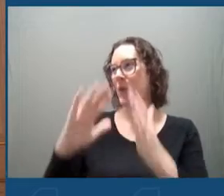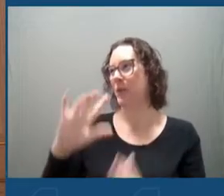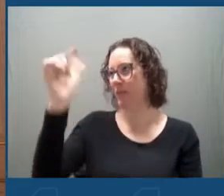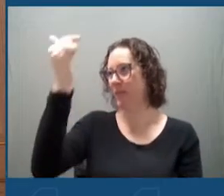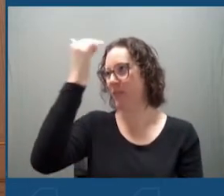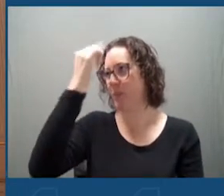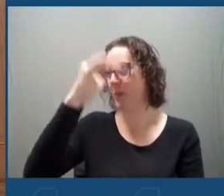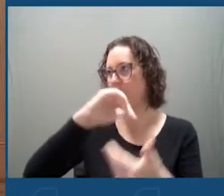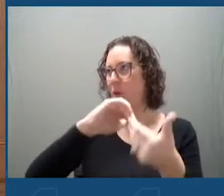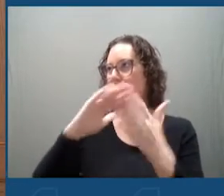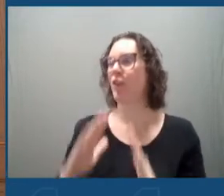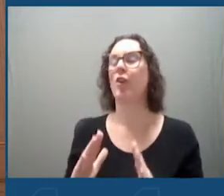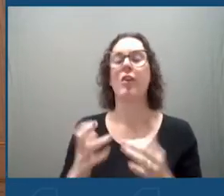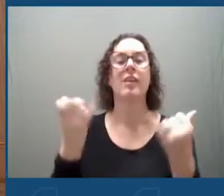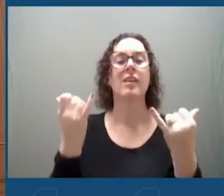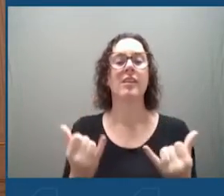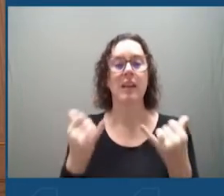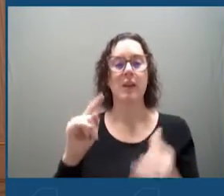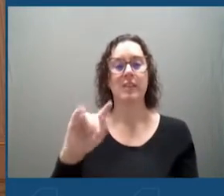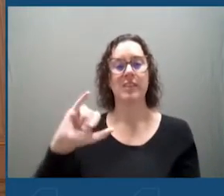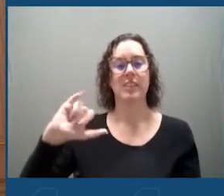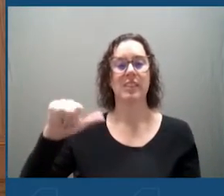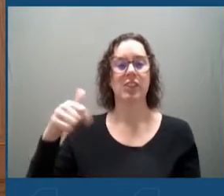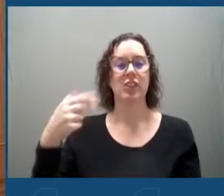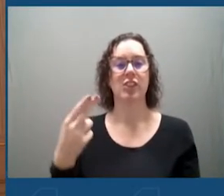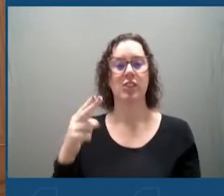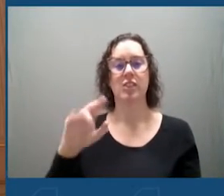gentlemen, our great Attorney General, Tish James.